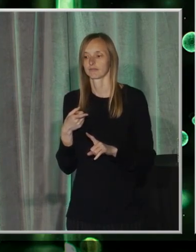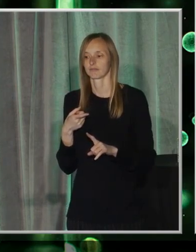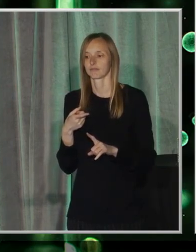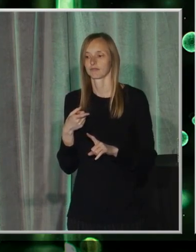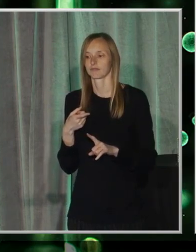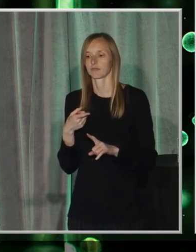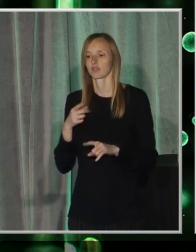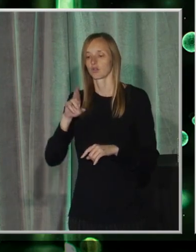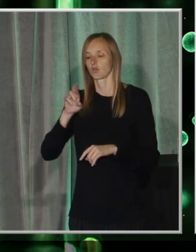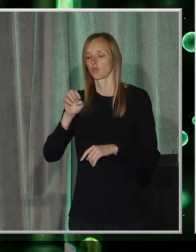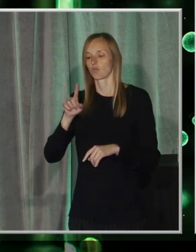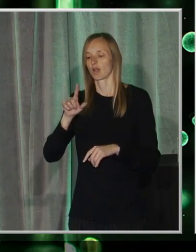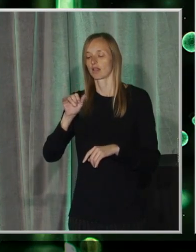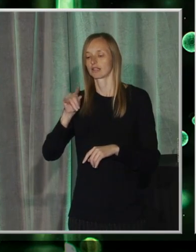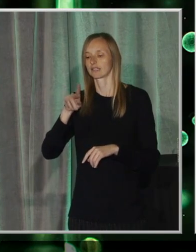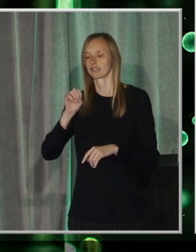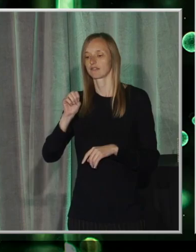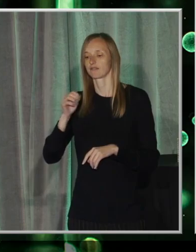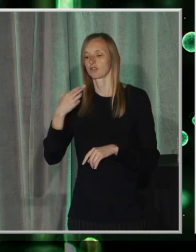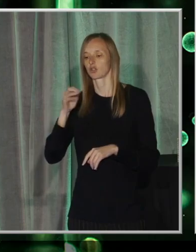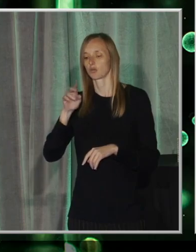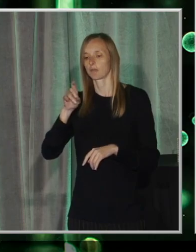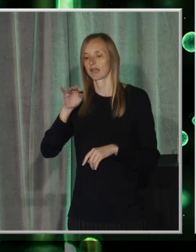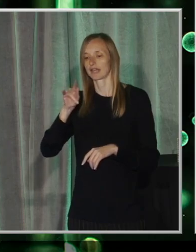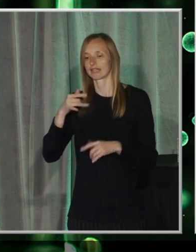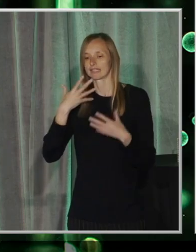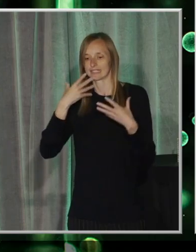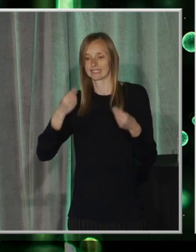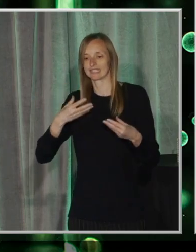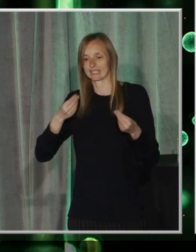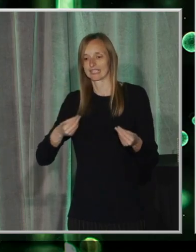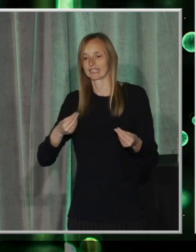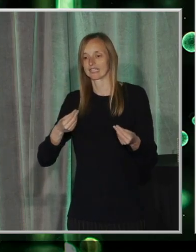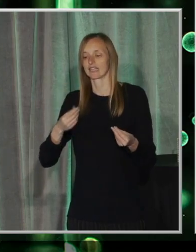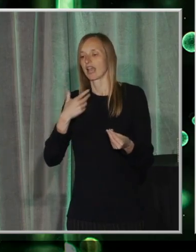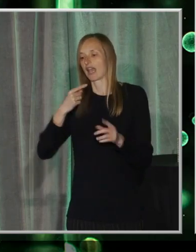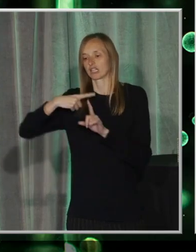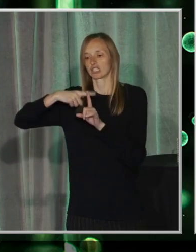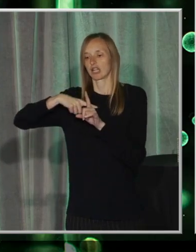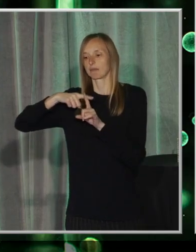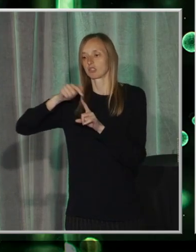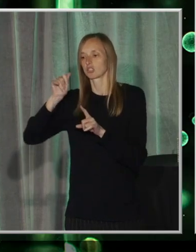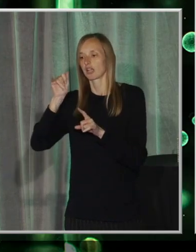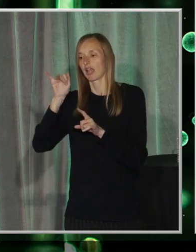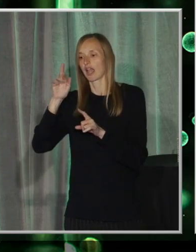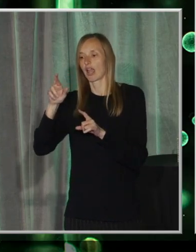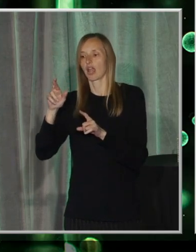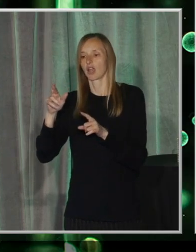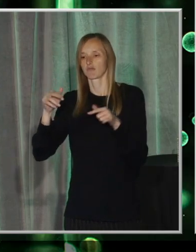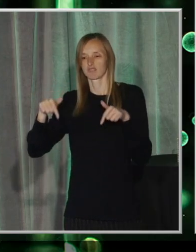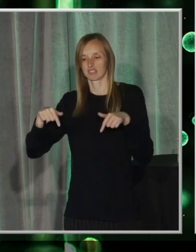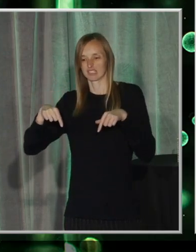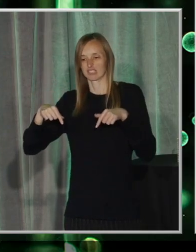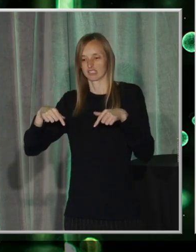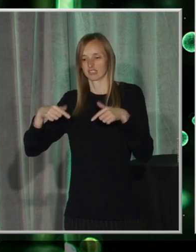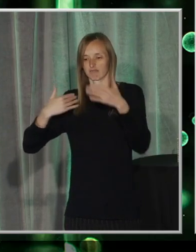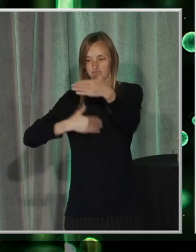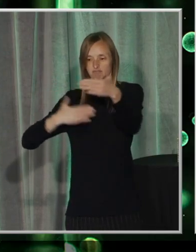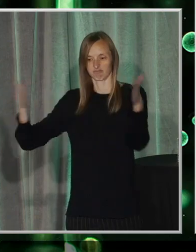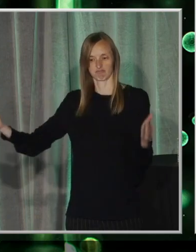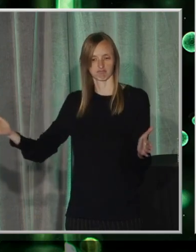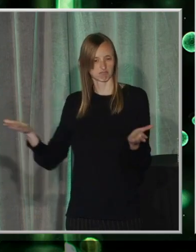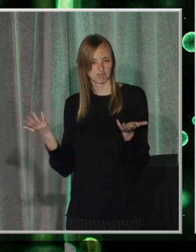relative humidity of the air and temperature in the area where you're going to put this facility.